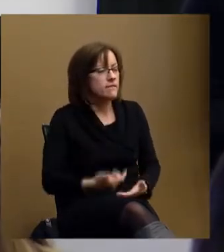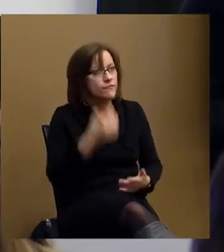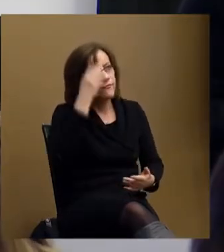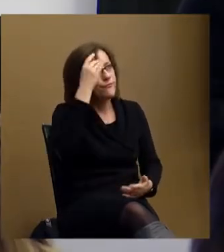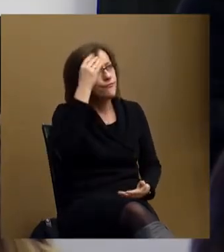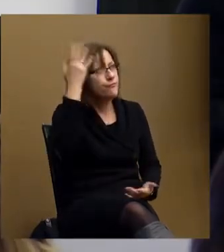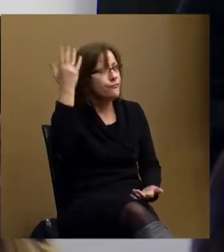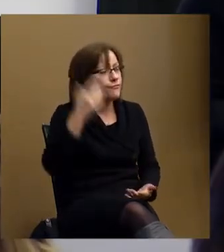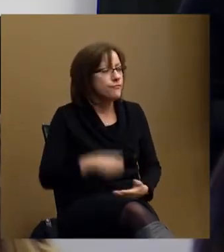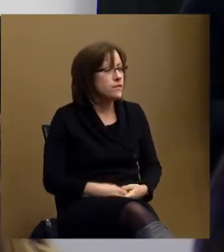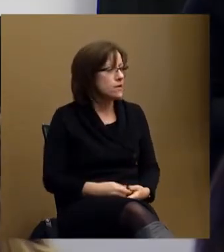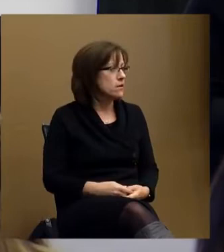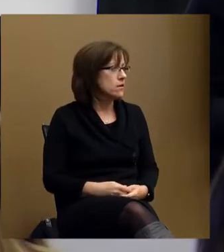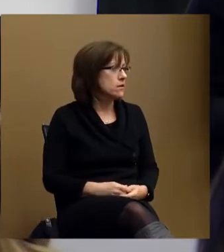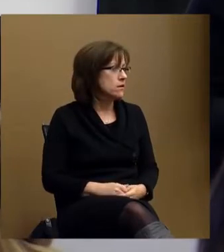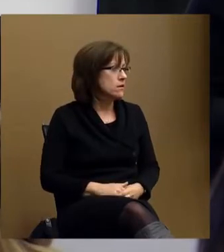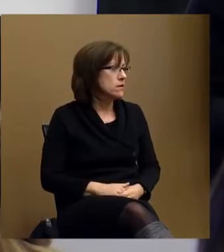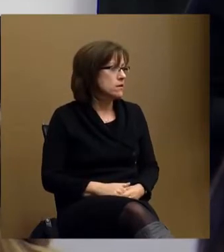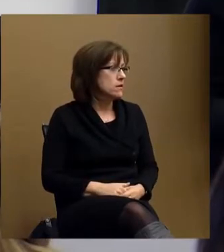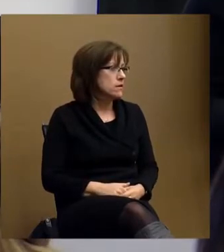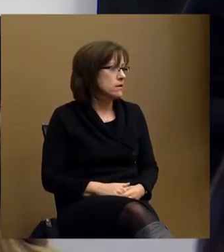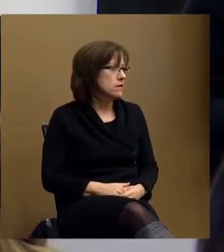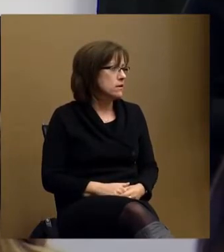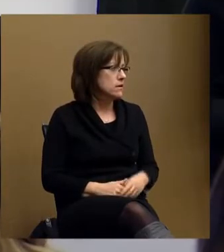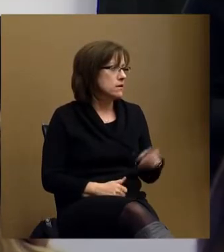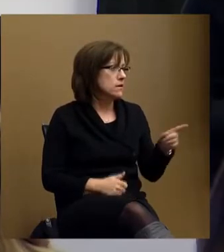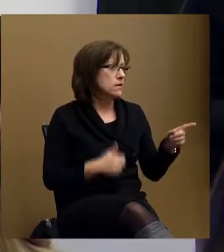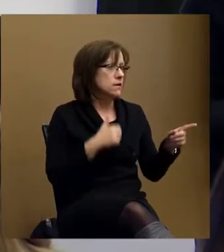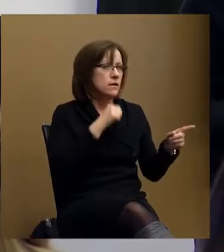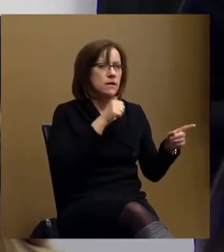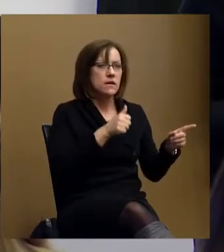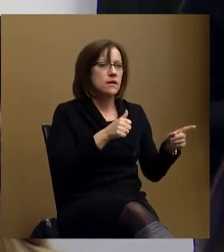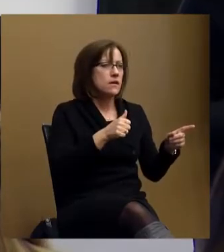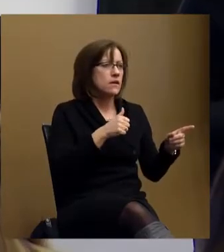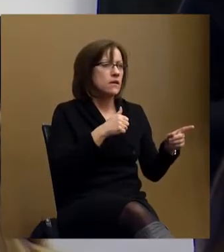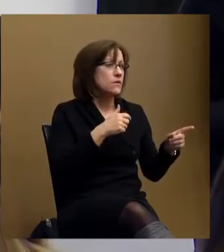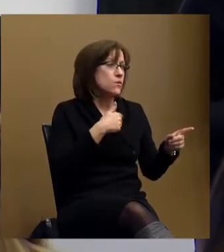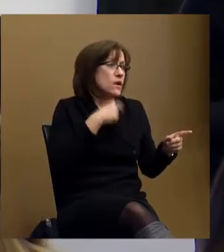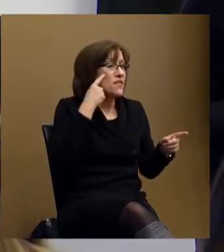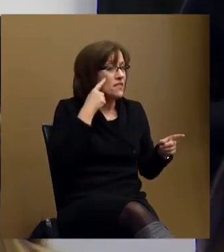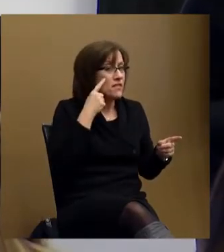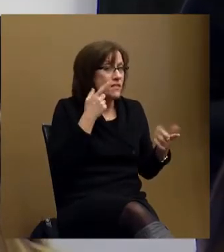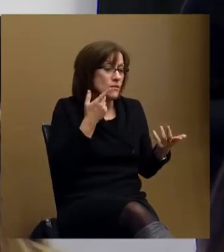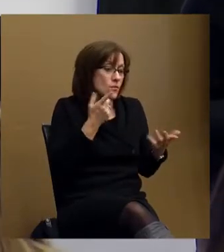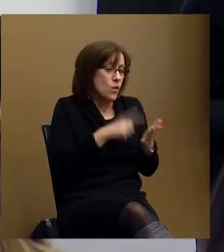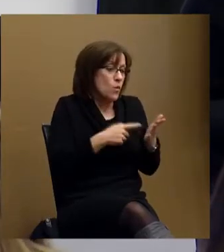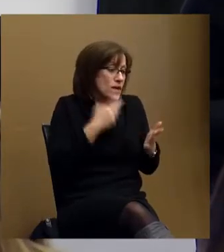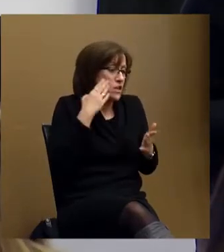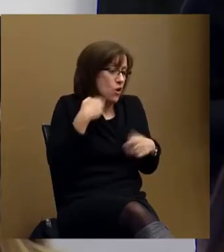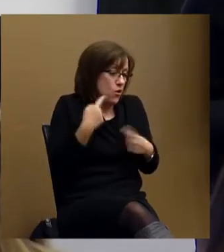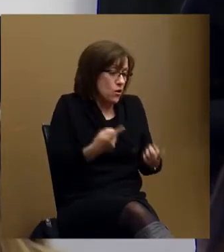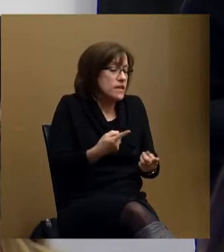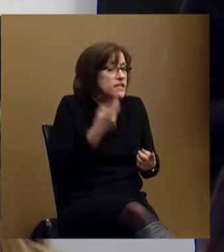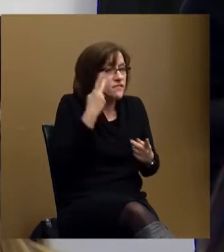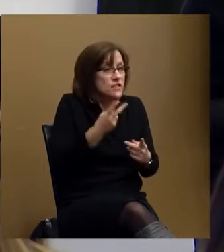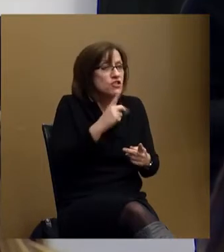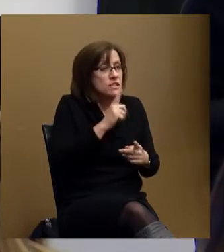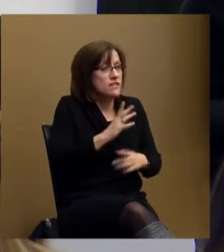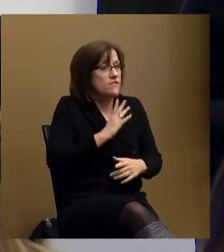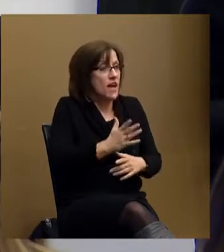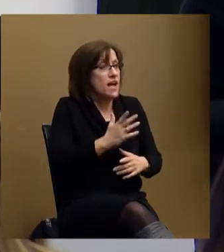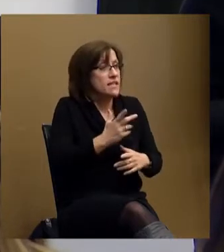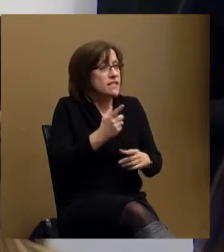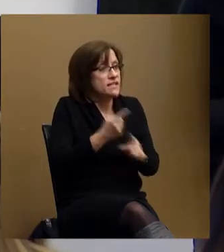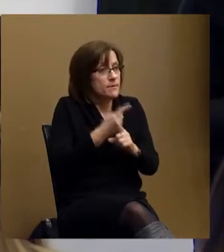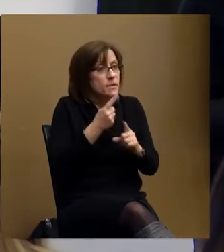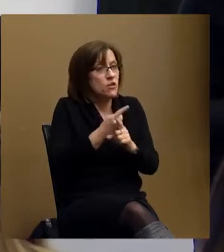Does he have an ocular report? As far as we know, his vision is fine. He did like the typical screening stuff